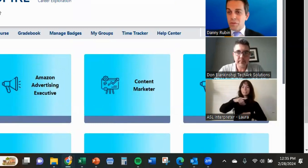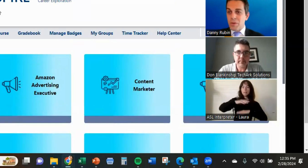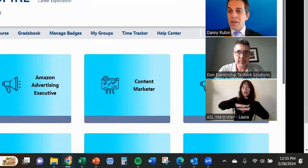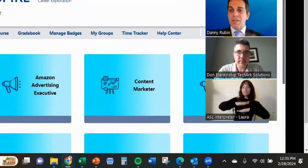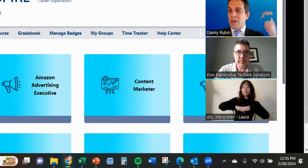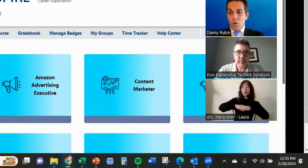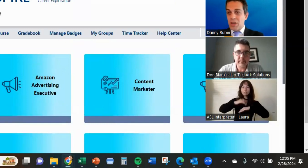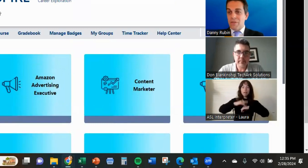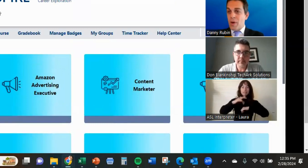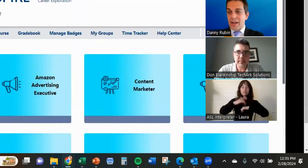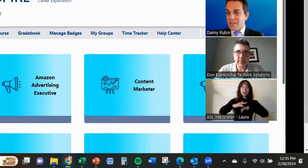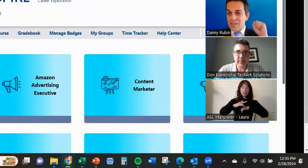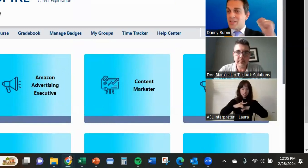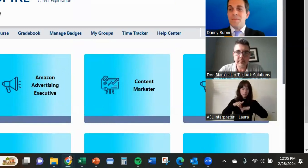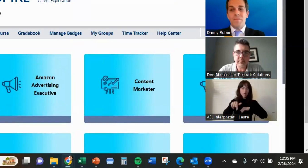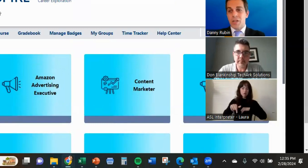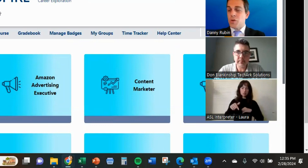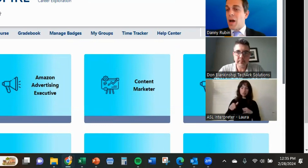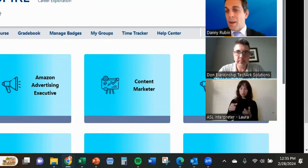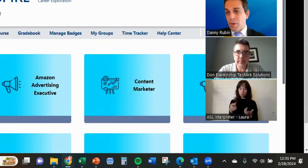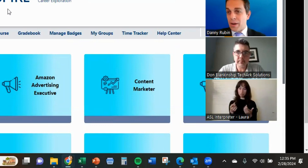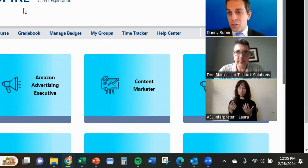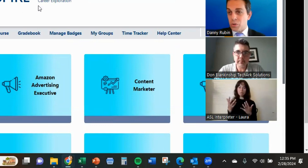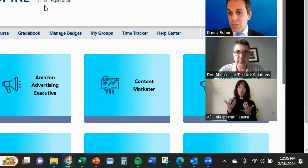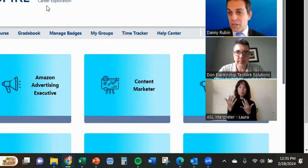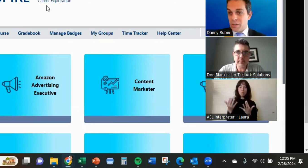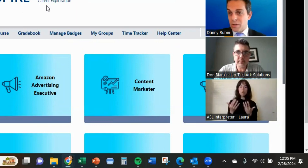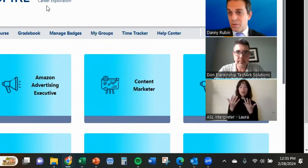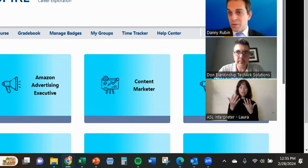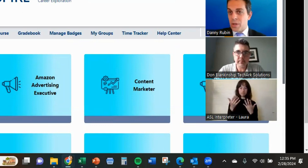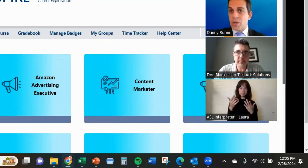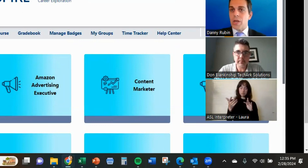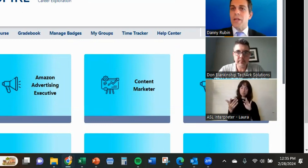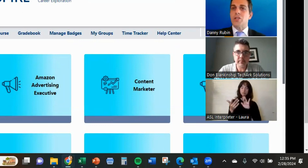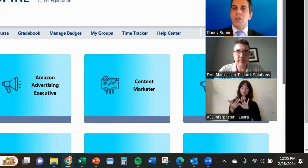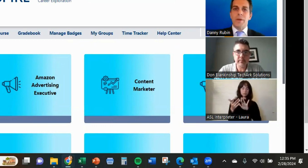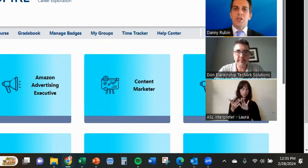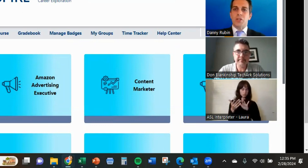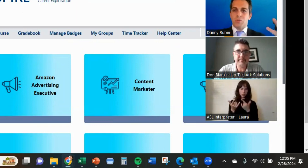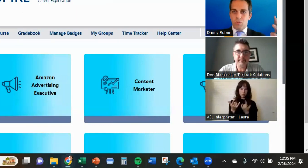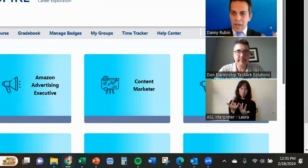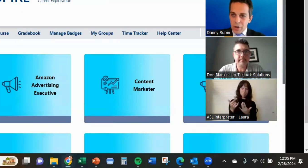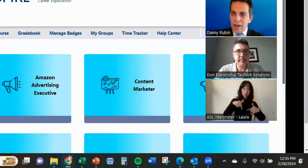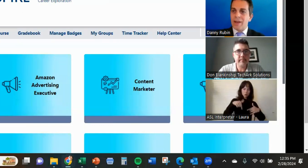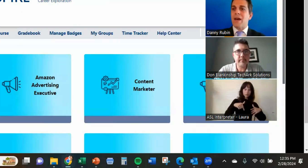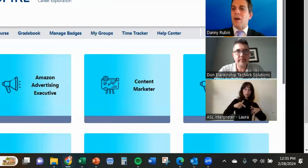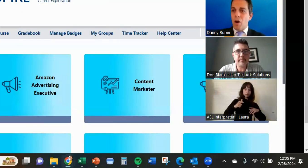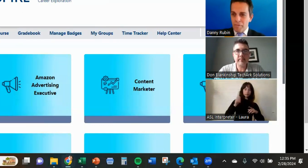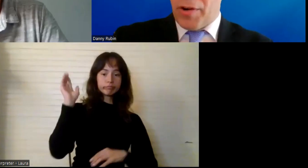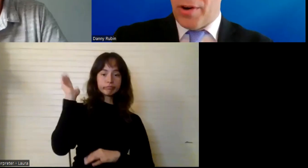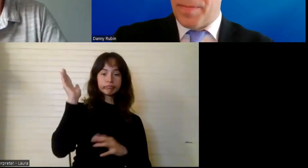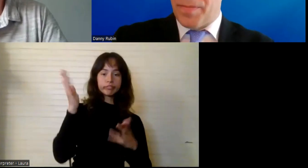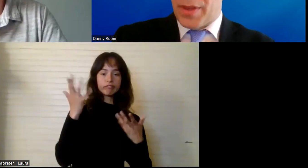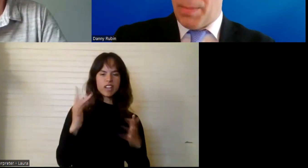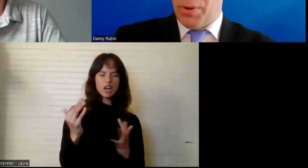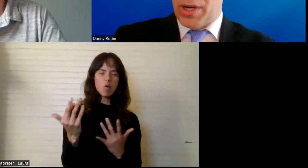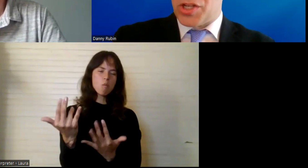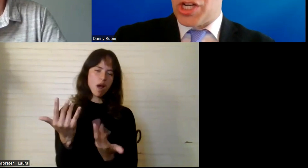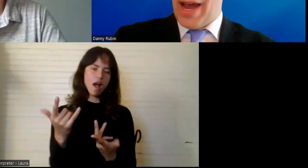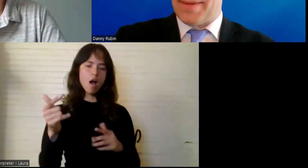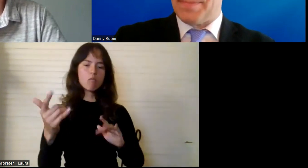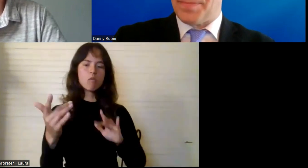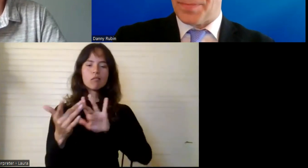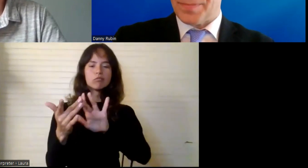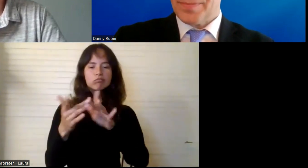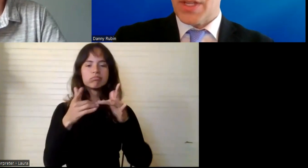our team for a few minutes and we'll give you access and you can hop around and do what you need to do. And so let me just reiterate that offer that I